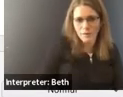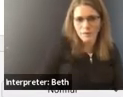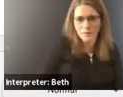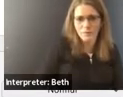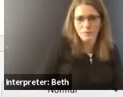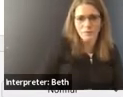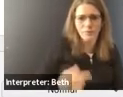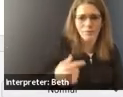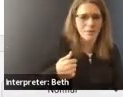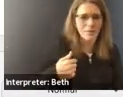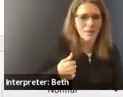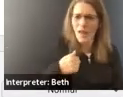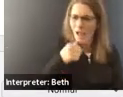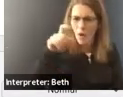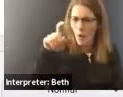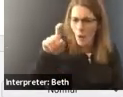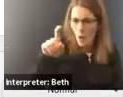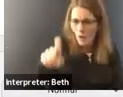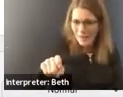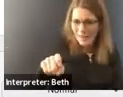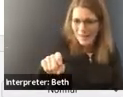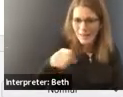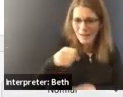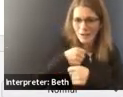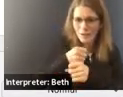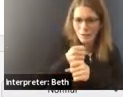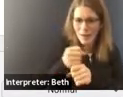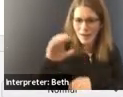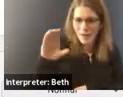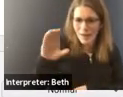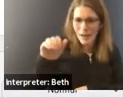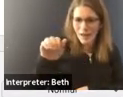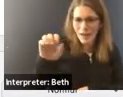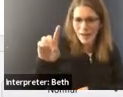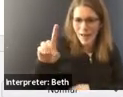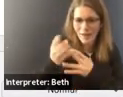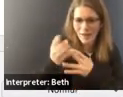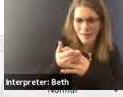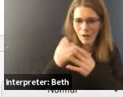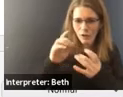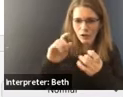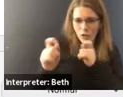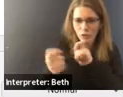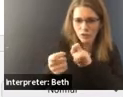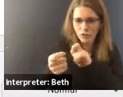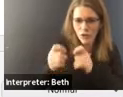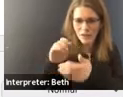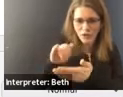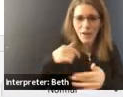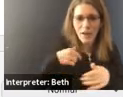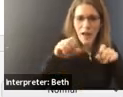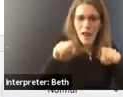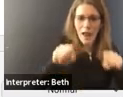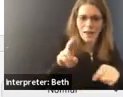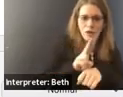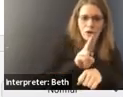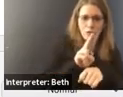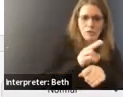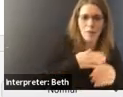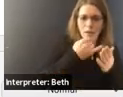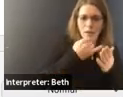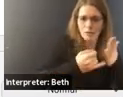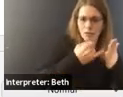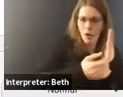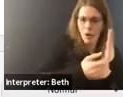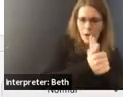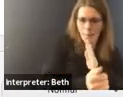do a CAD file to change that. I can use my drawing ability to say it's going to do this now, right? And